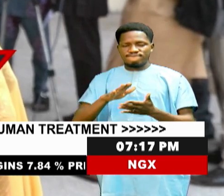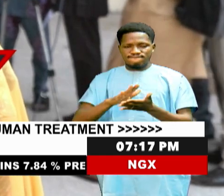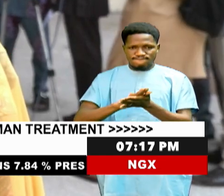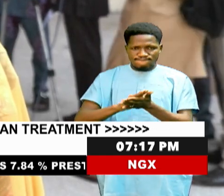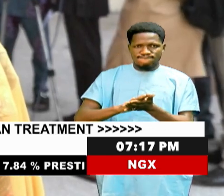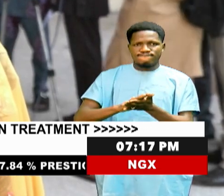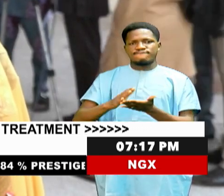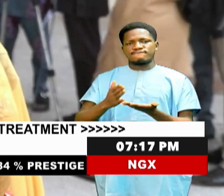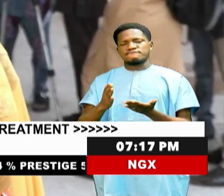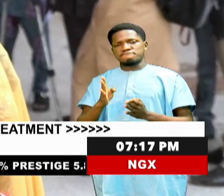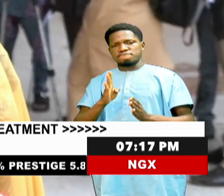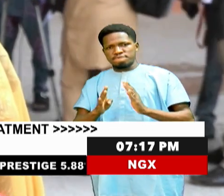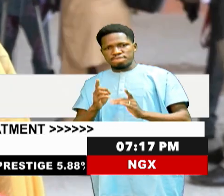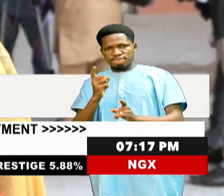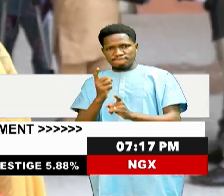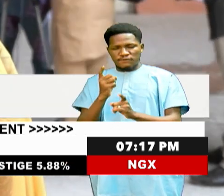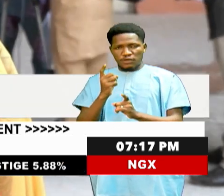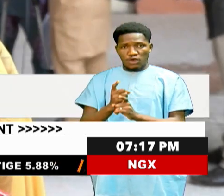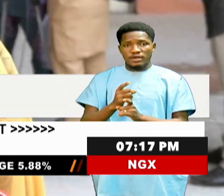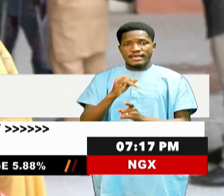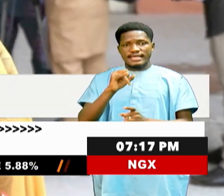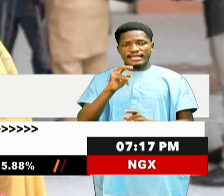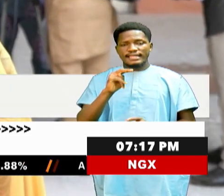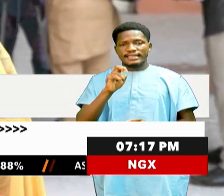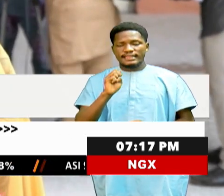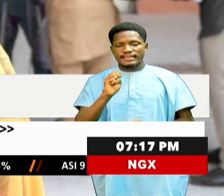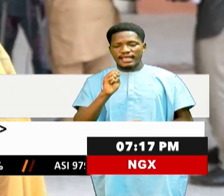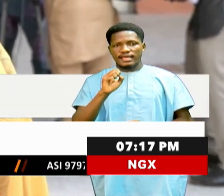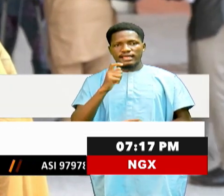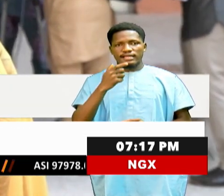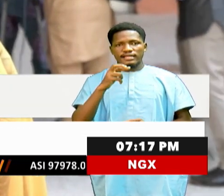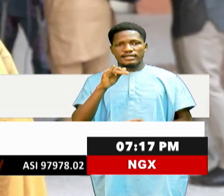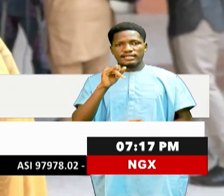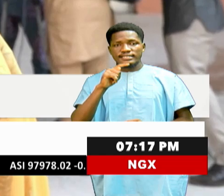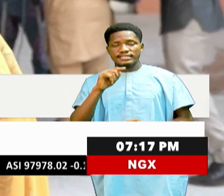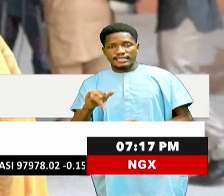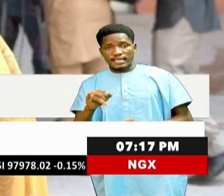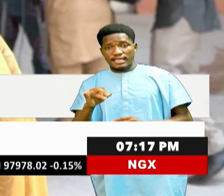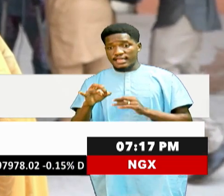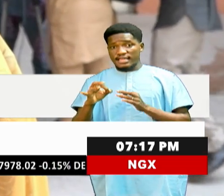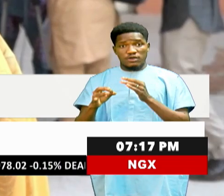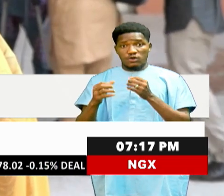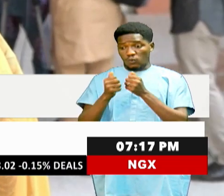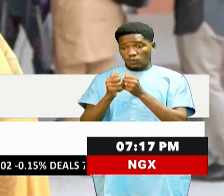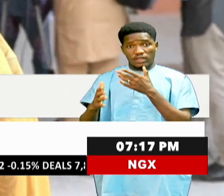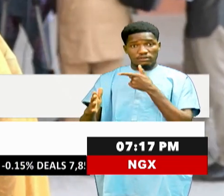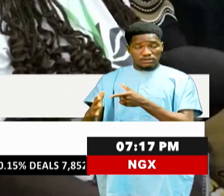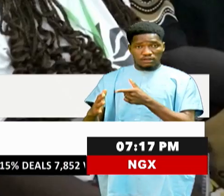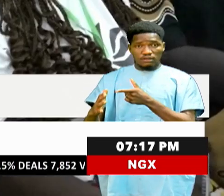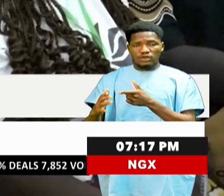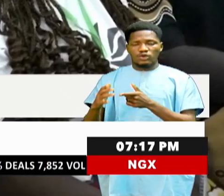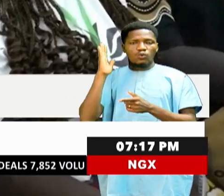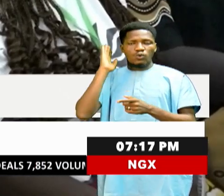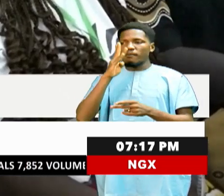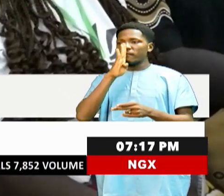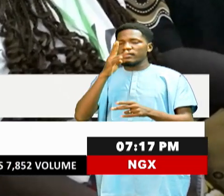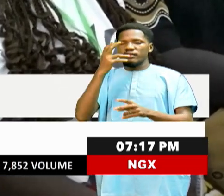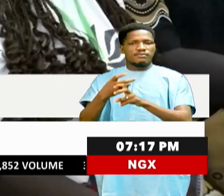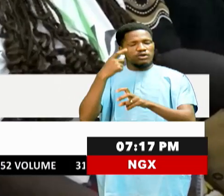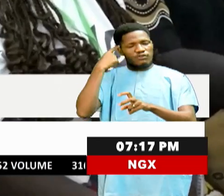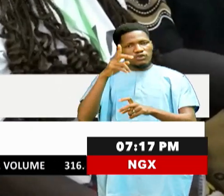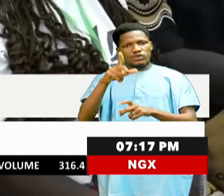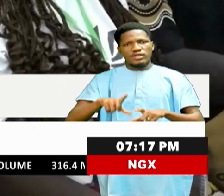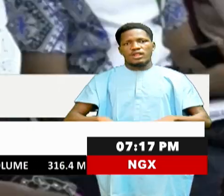life, you must have integrity. If you lose that aspect, it's going to be difficult for you in life. Ensuring the